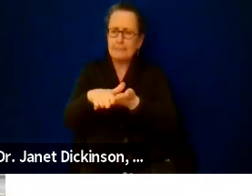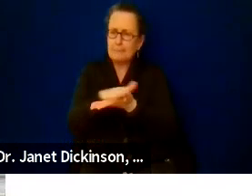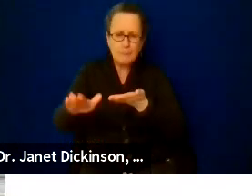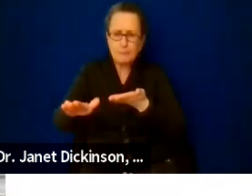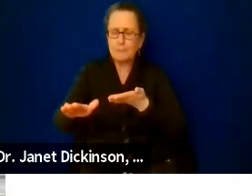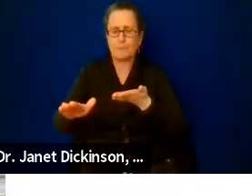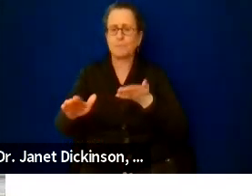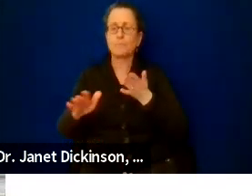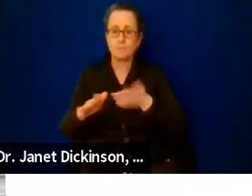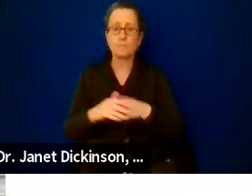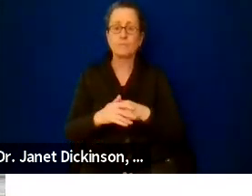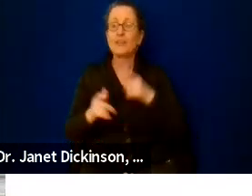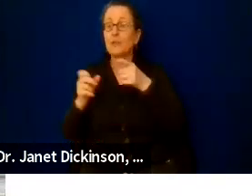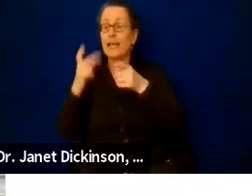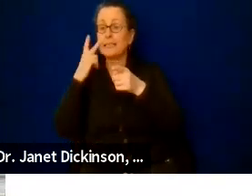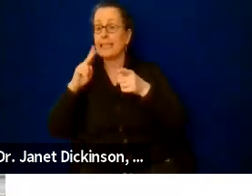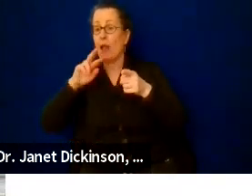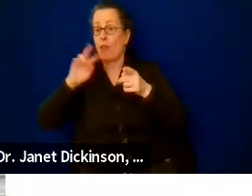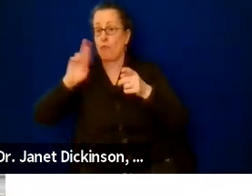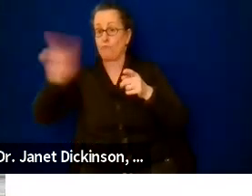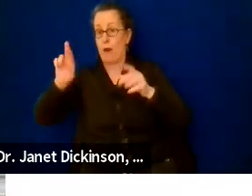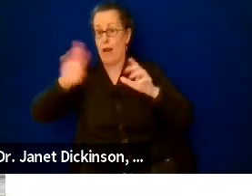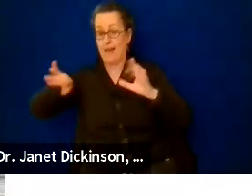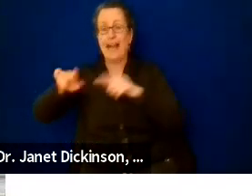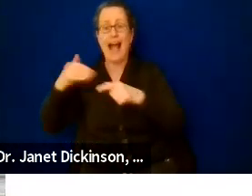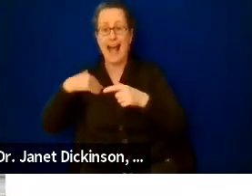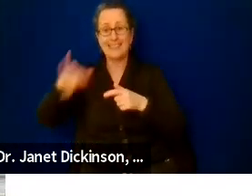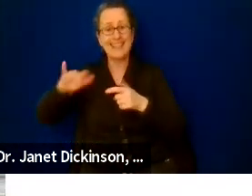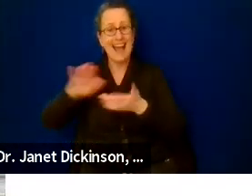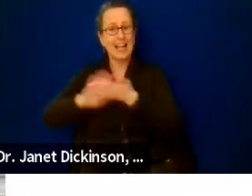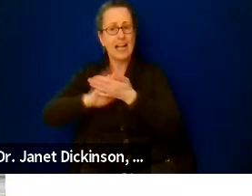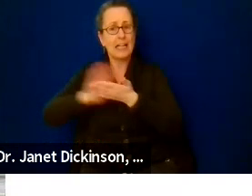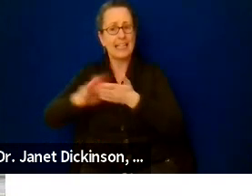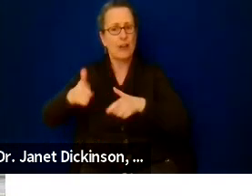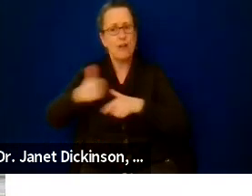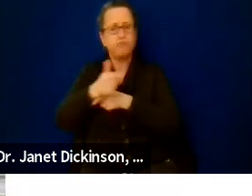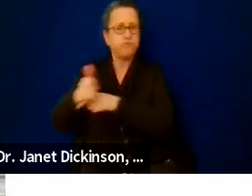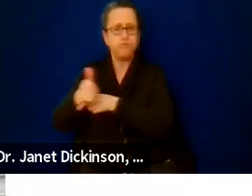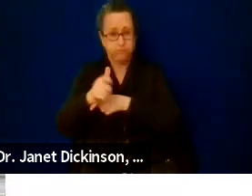sprayer that he'll be using to spray down the bus on a daily basis.